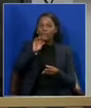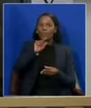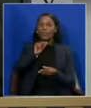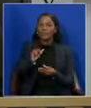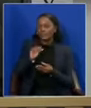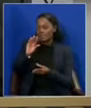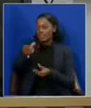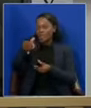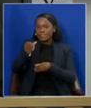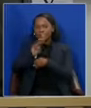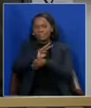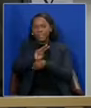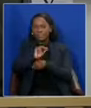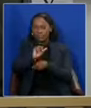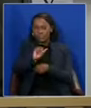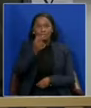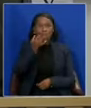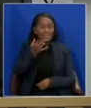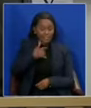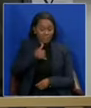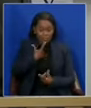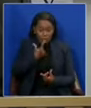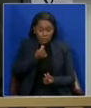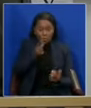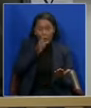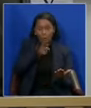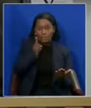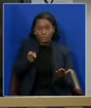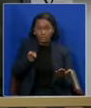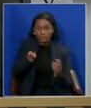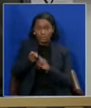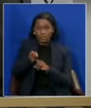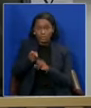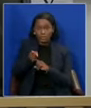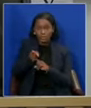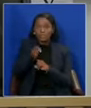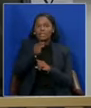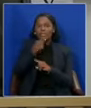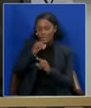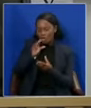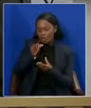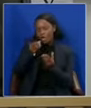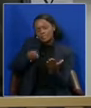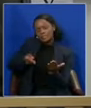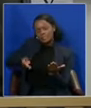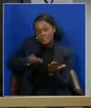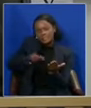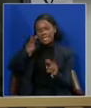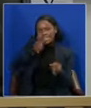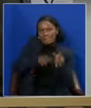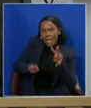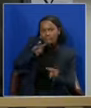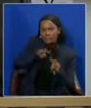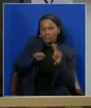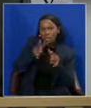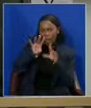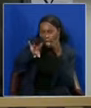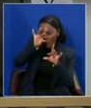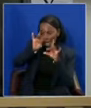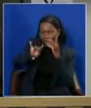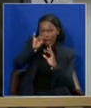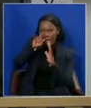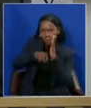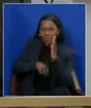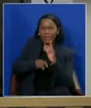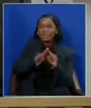inspections. If you do audit, you also do the docket inspection. But auditing is just to get the gist of